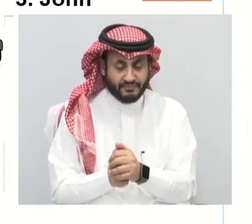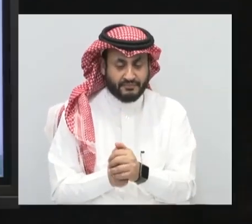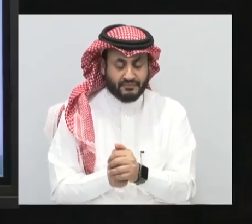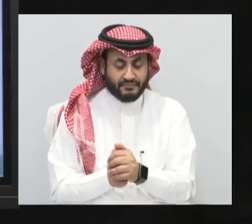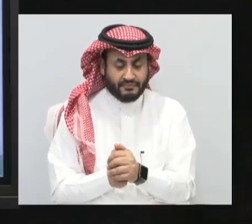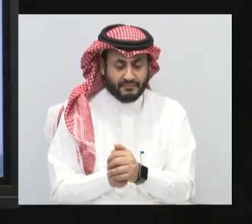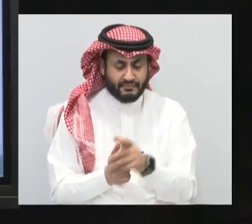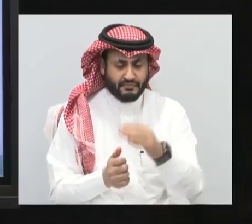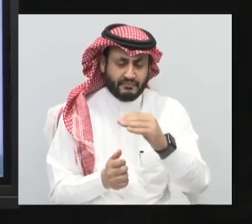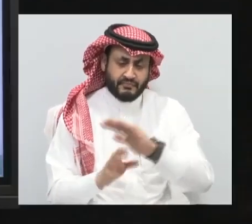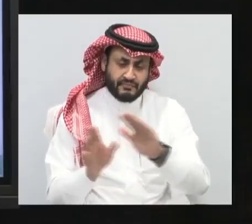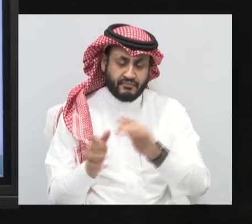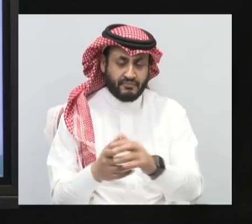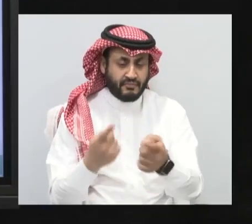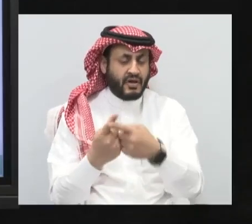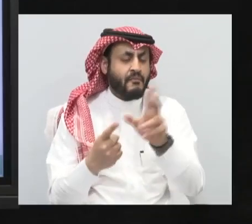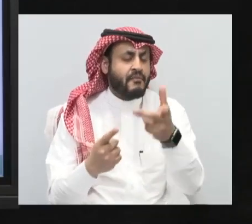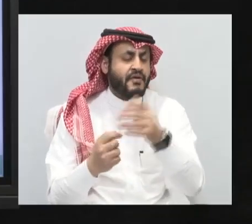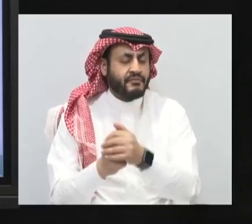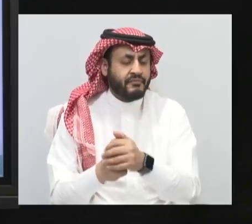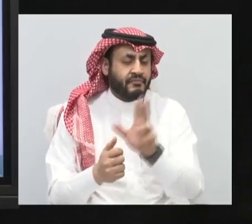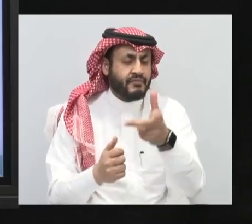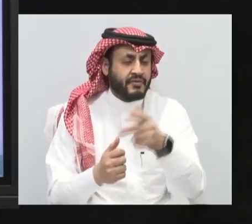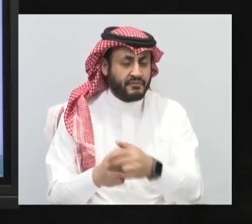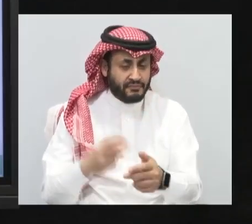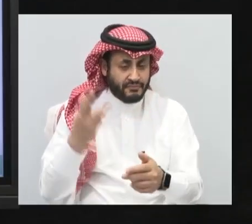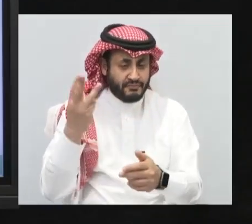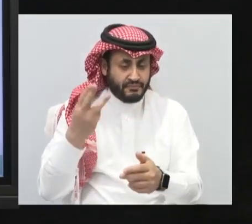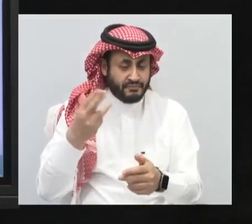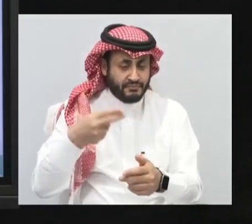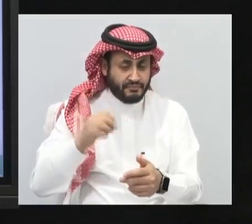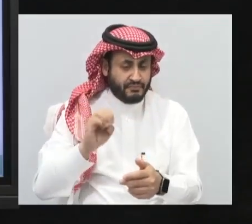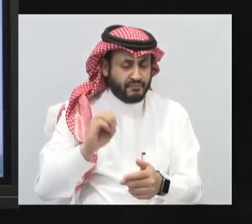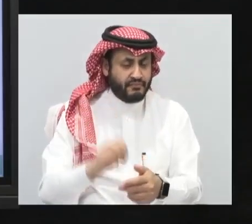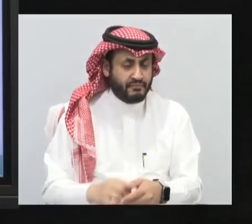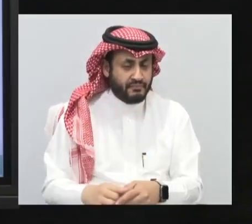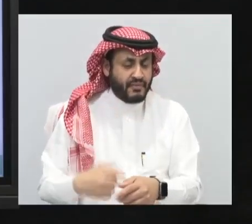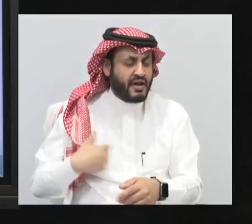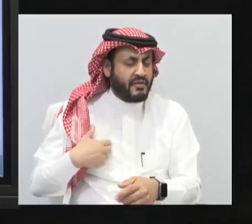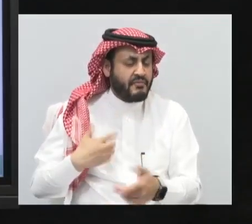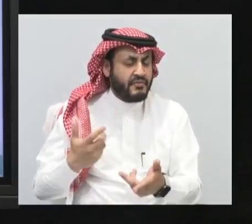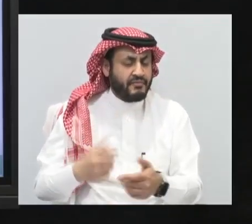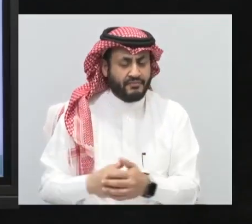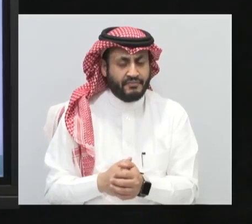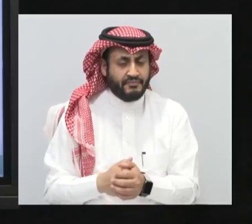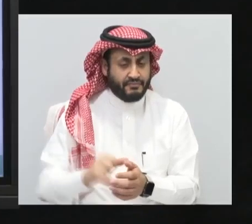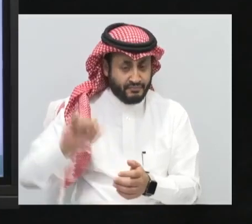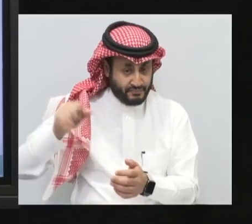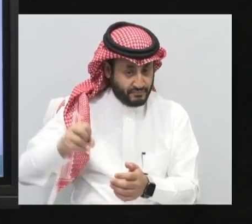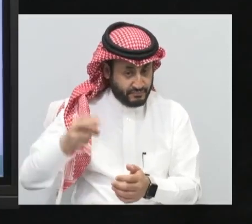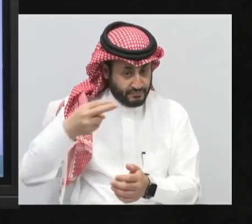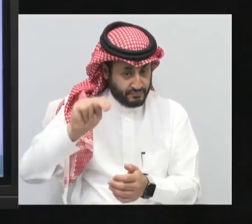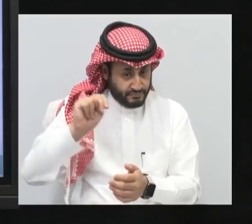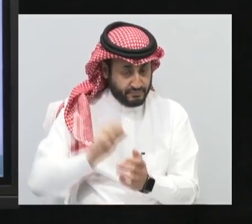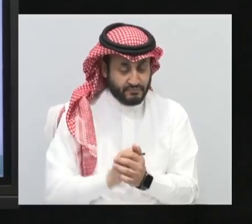Okay, we answer now the first question, who? We can tell that John called. This is the shortest sentence,